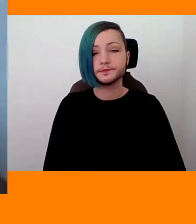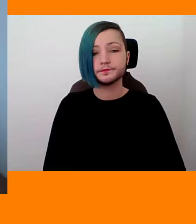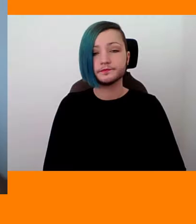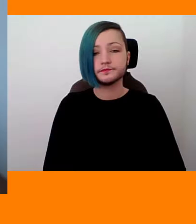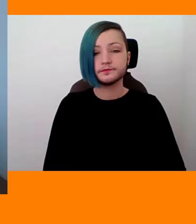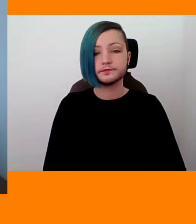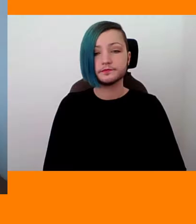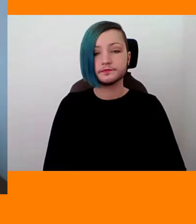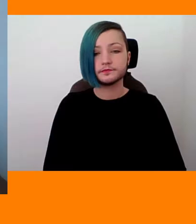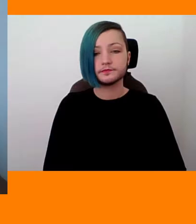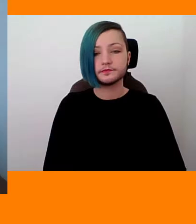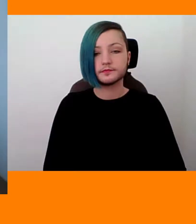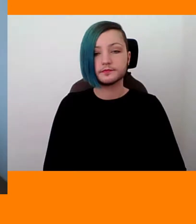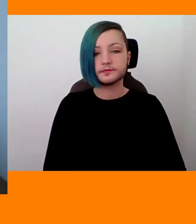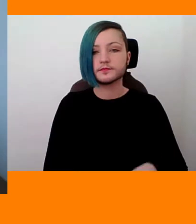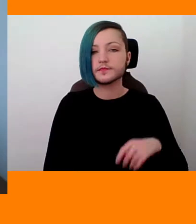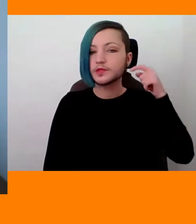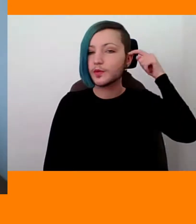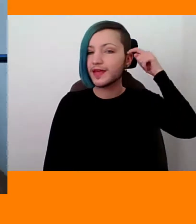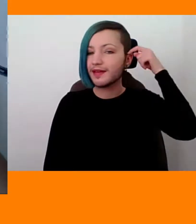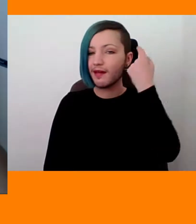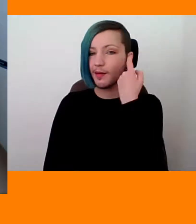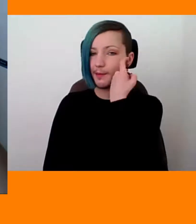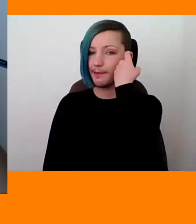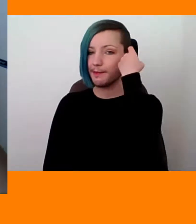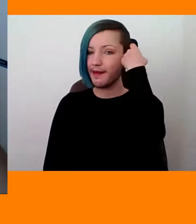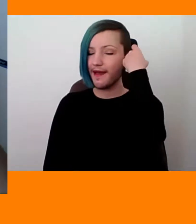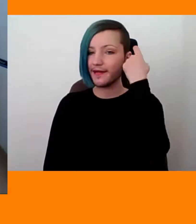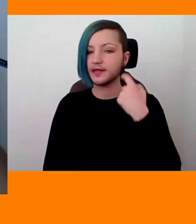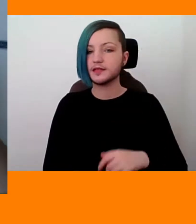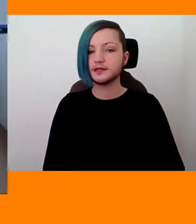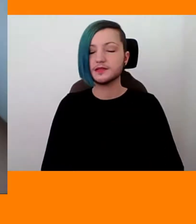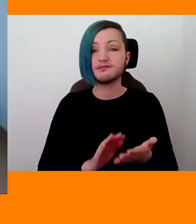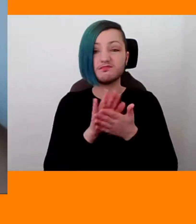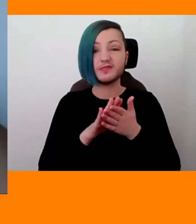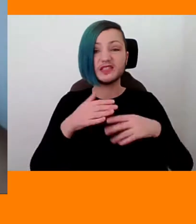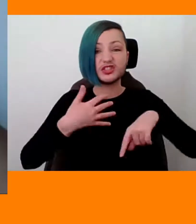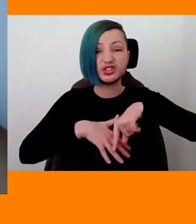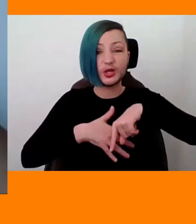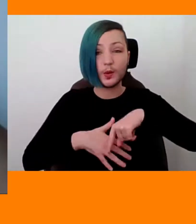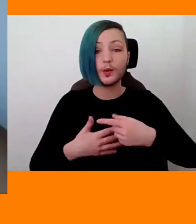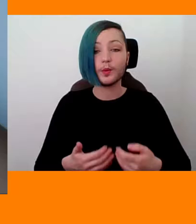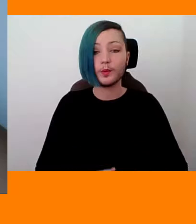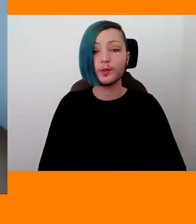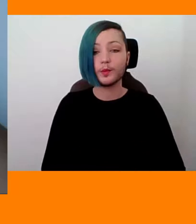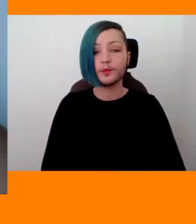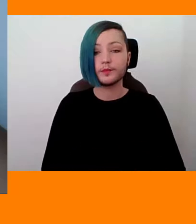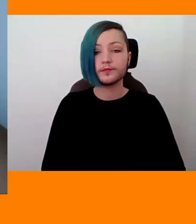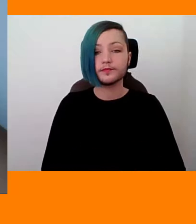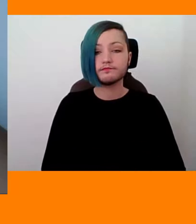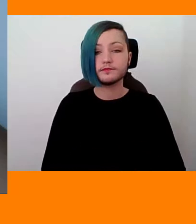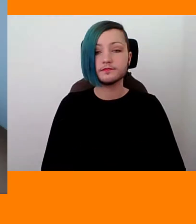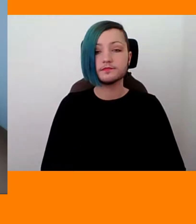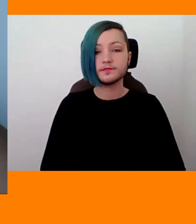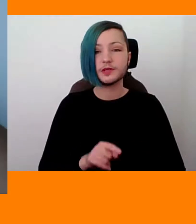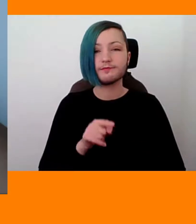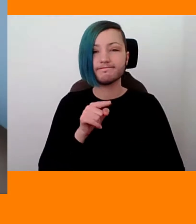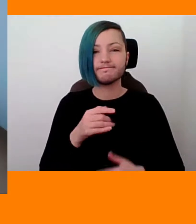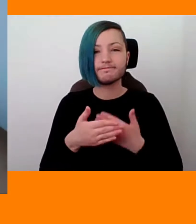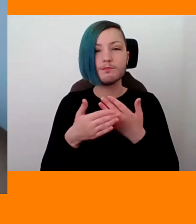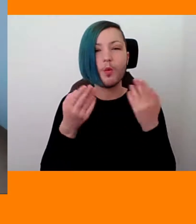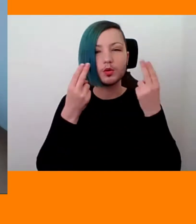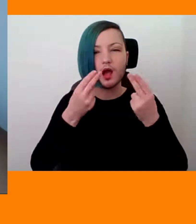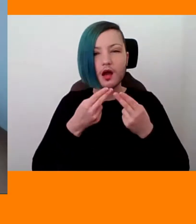And as you can see, because it's behind the ear, it's going to be in shadow. So you want this to be darker than the rest of the